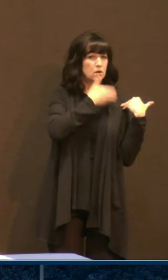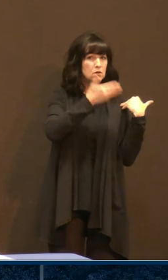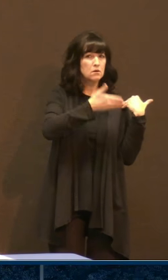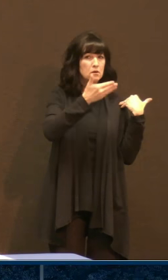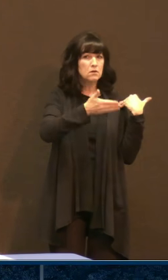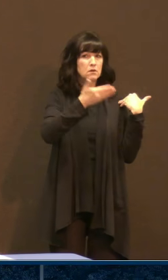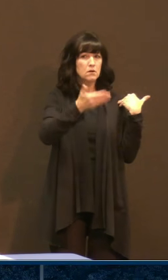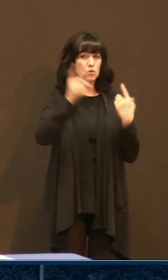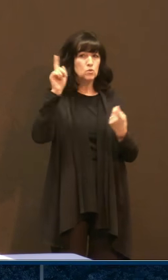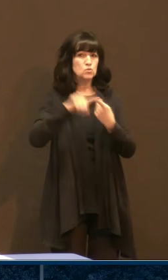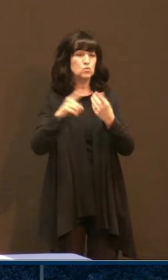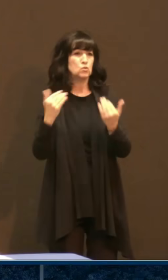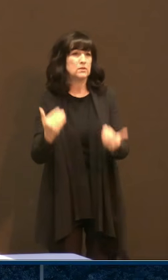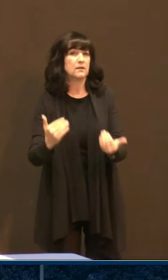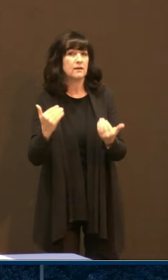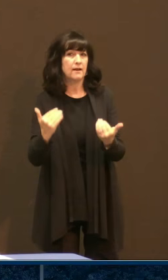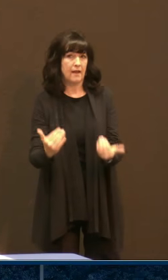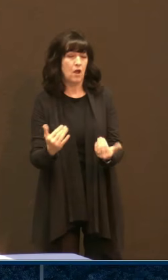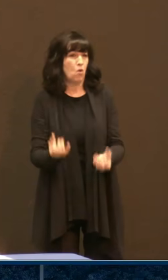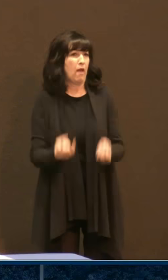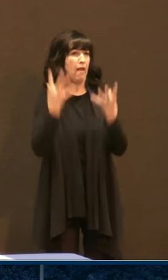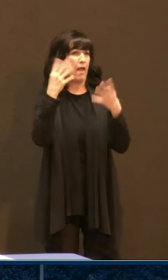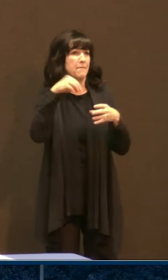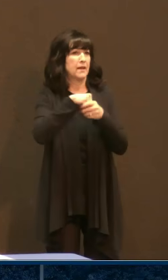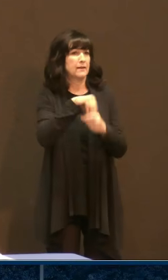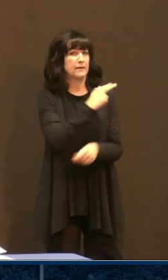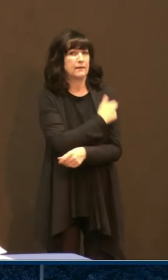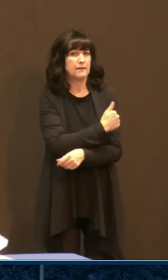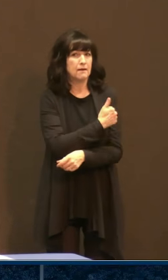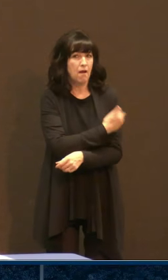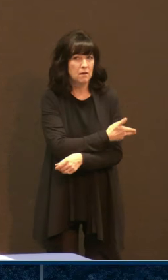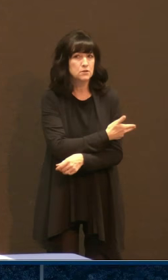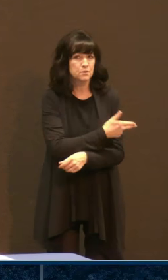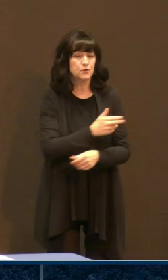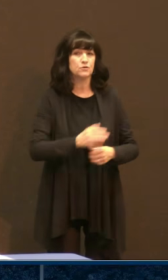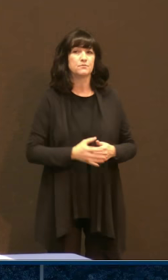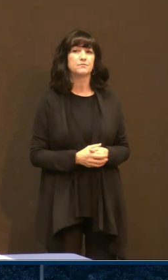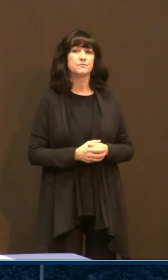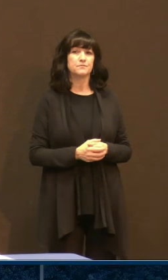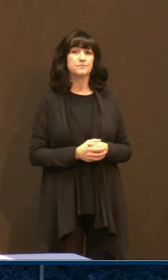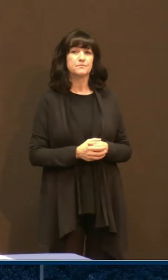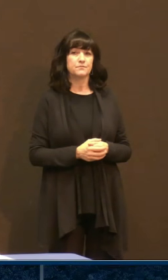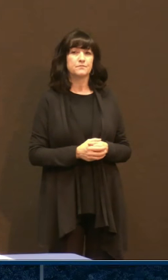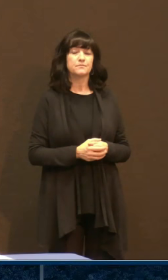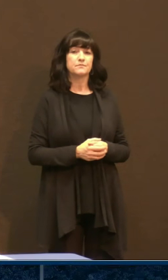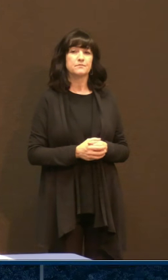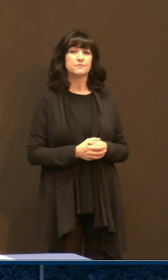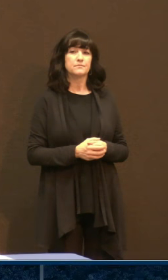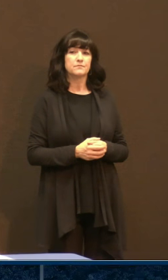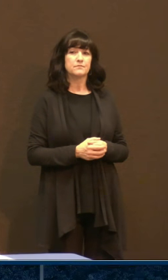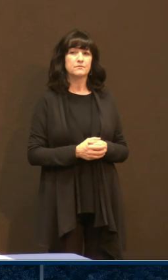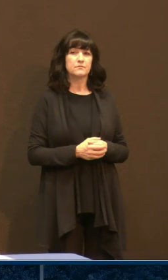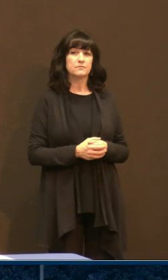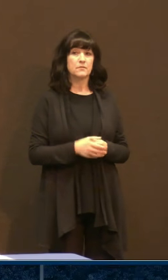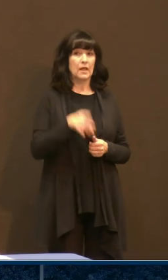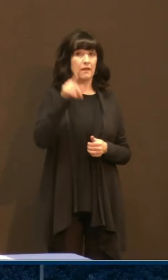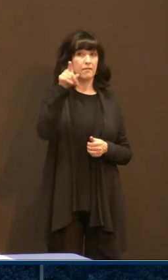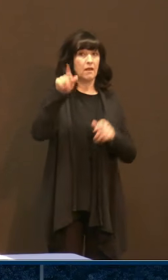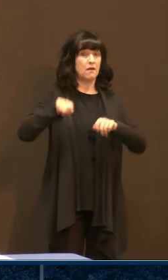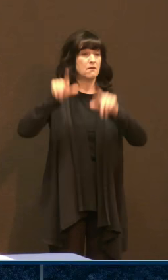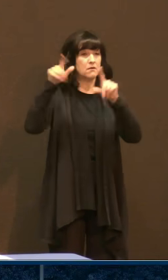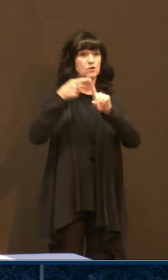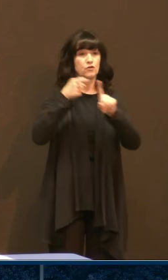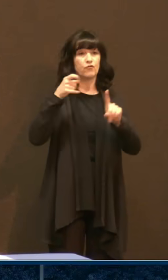COVID symptoms in the hospital. Go a week or 10 days later, we were about 260. And then I believe this is from yesterday,